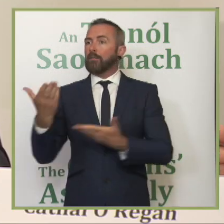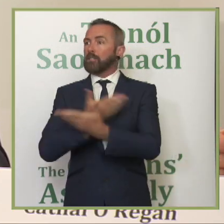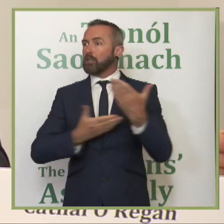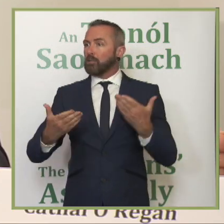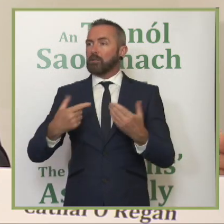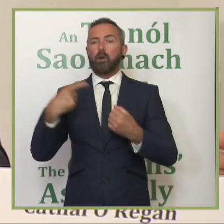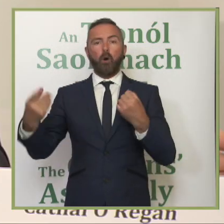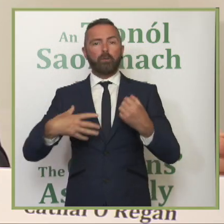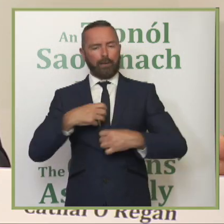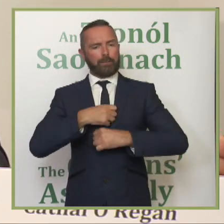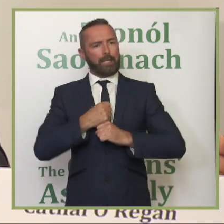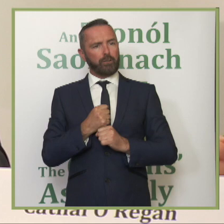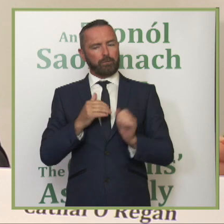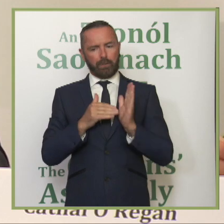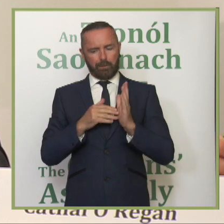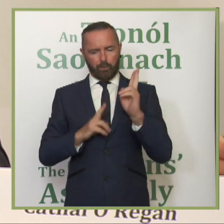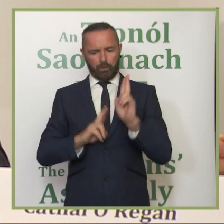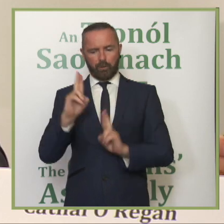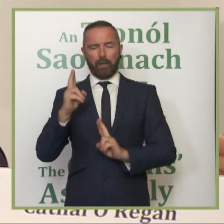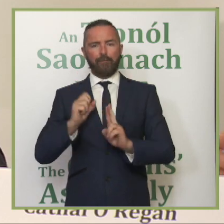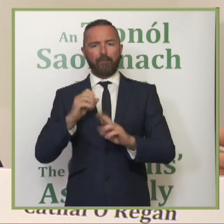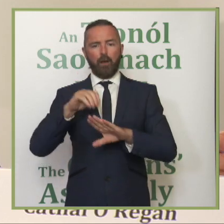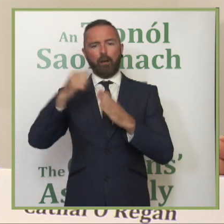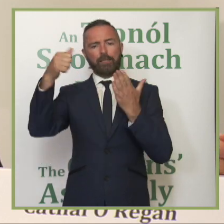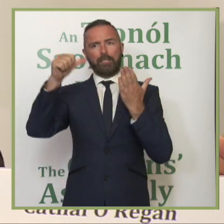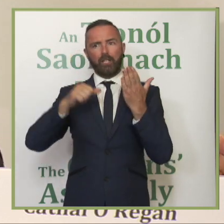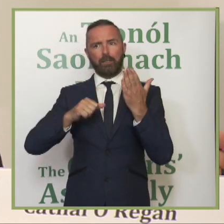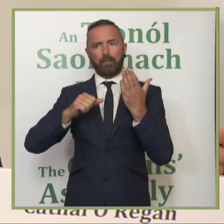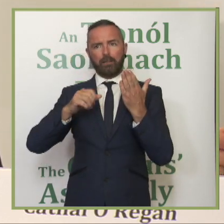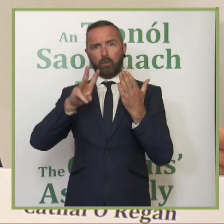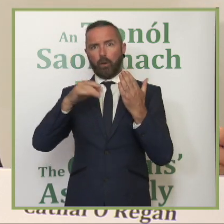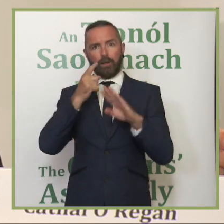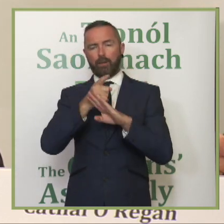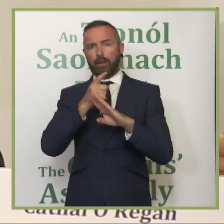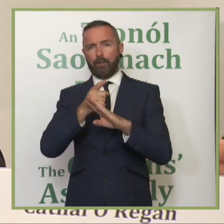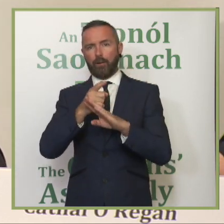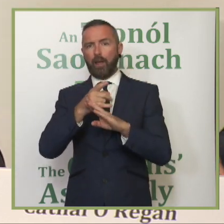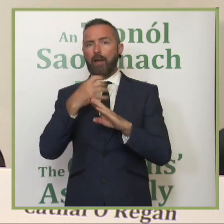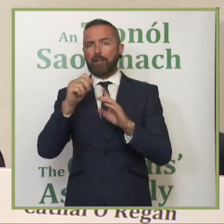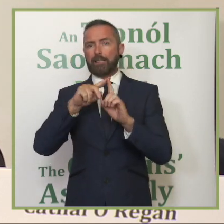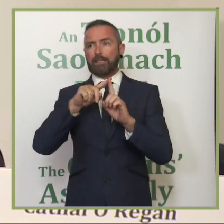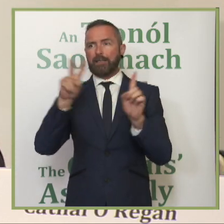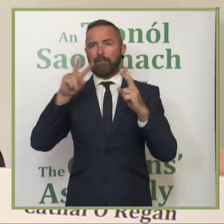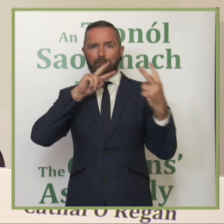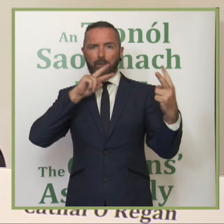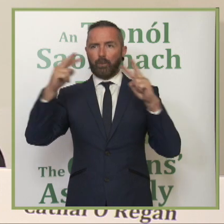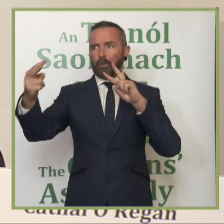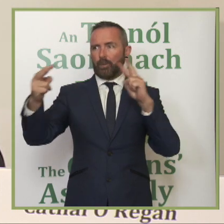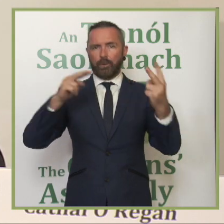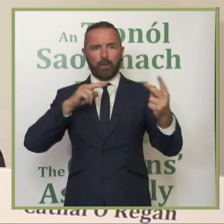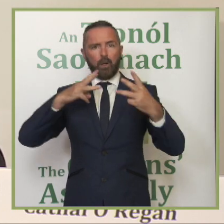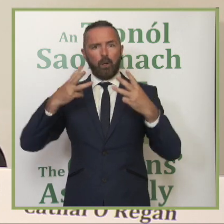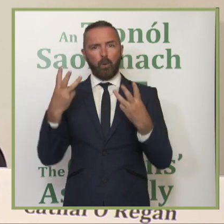be tensions, and there should be around the agenda items we are discussing, and there will be different views, so we want to keep that safe space for